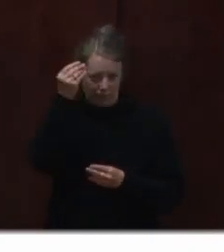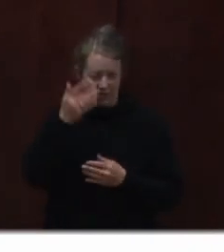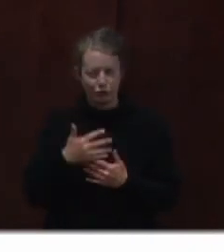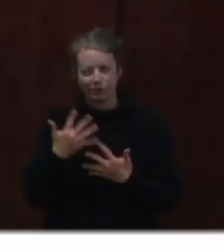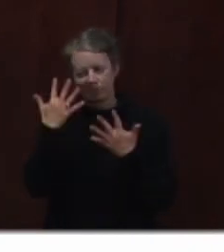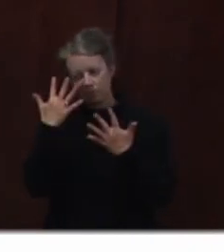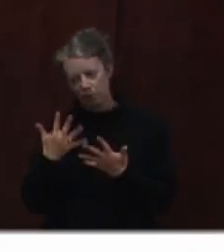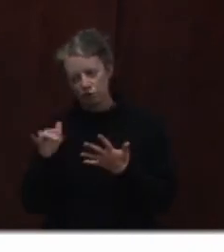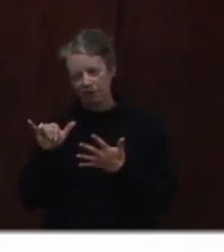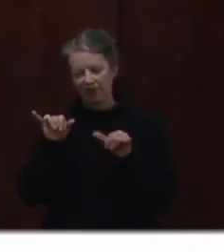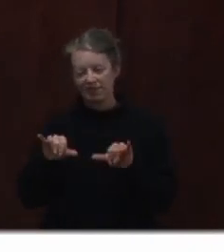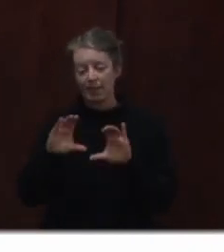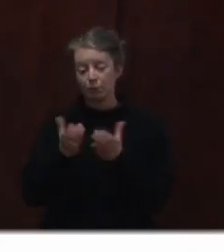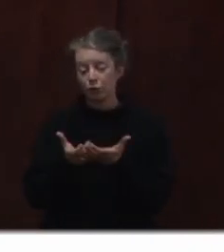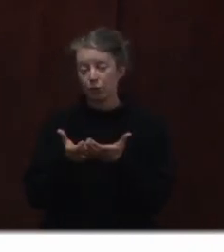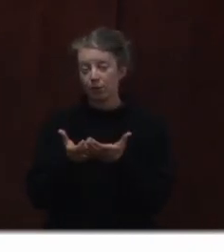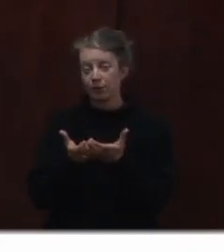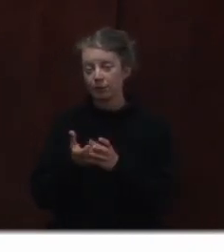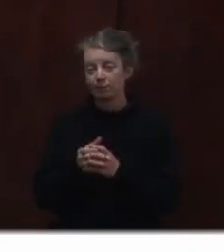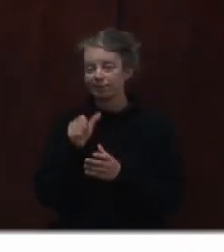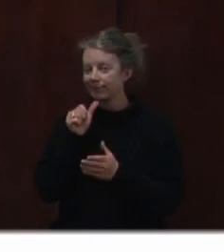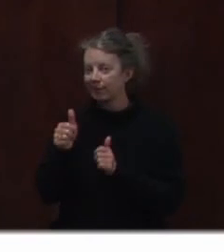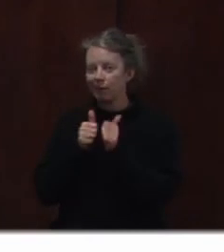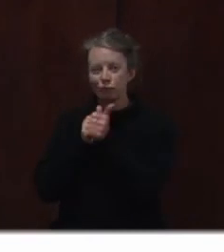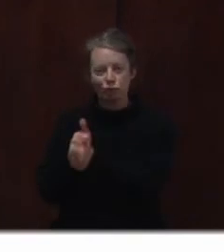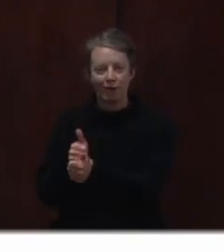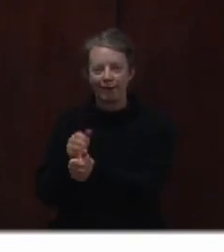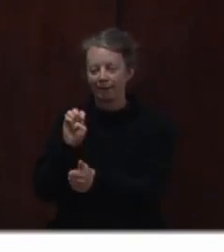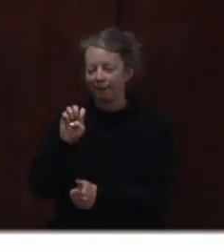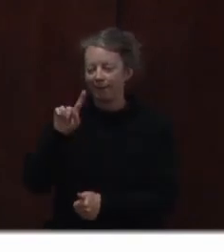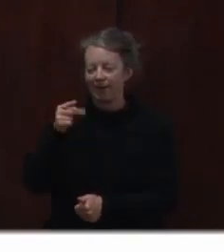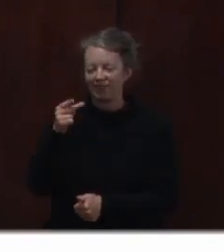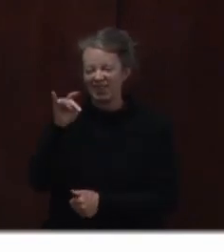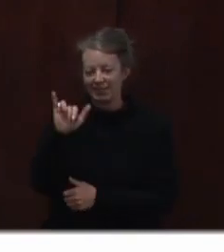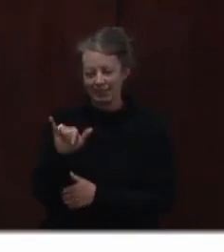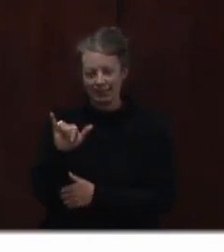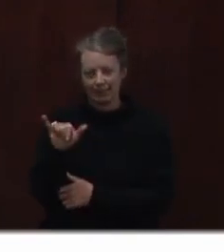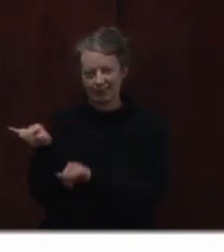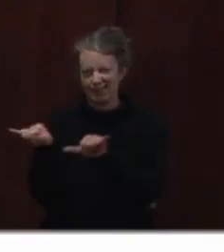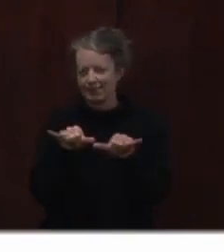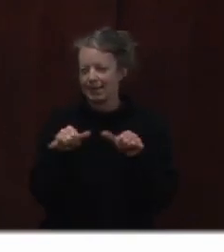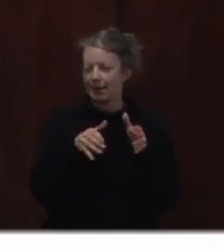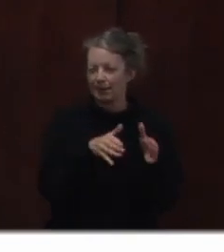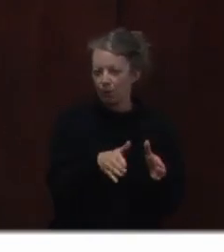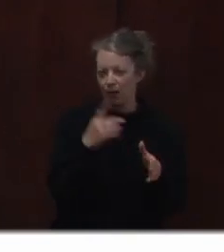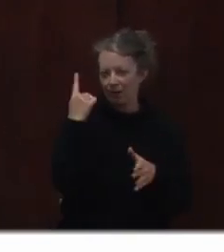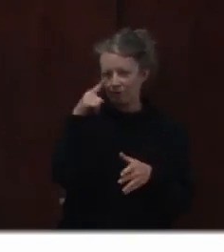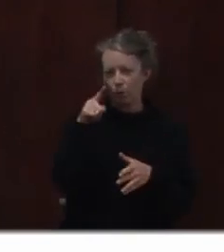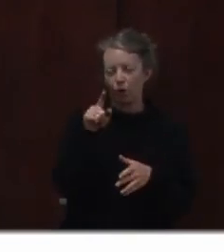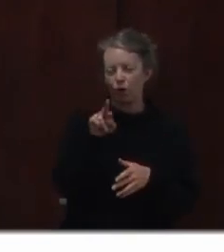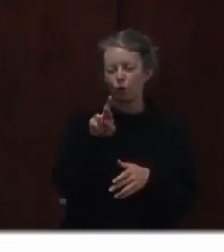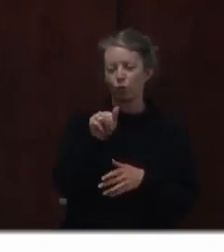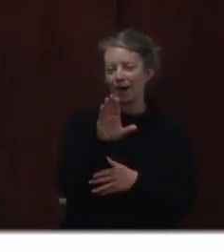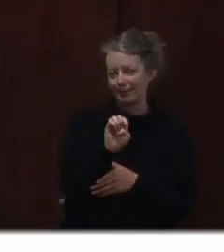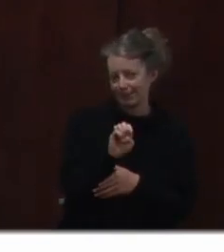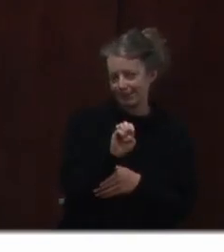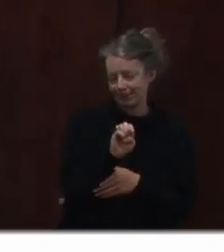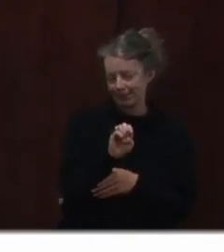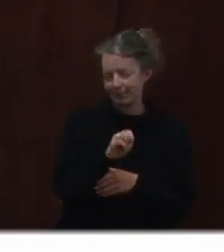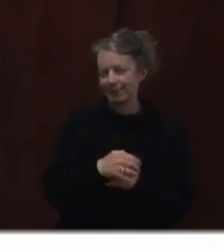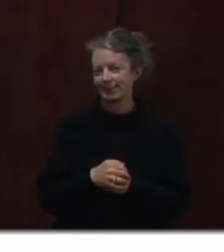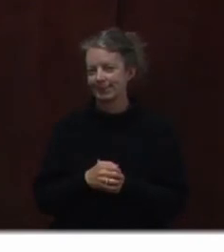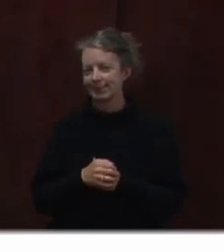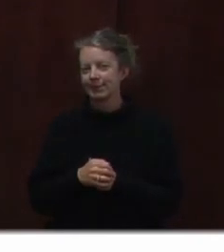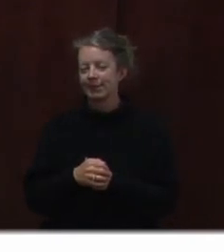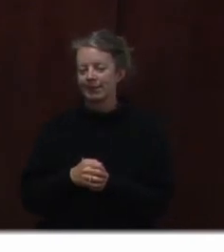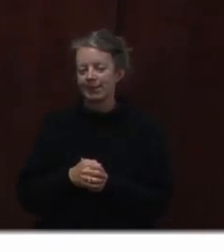same group does not collate the ethnicity data in the same way that it does for the racial data, and